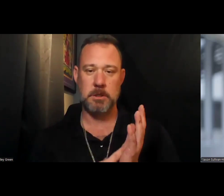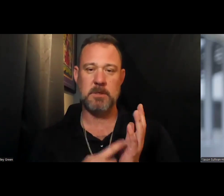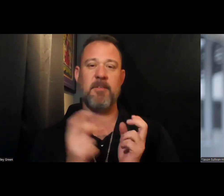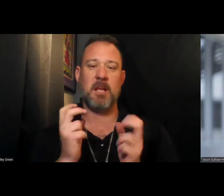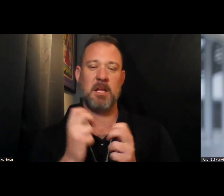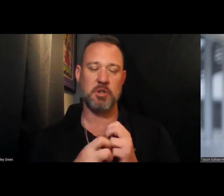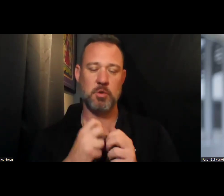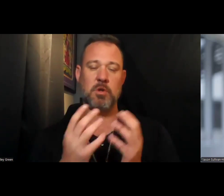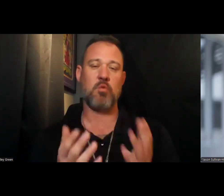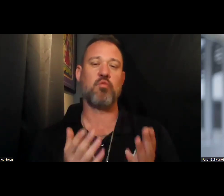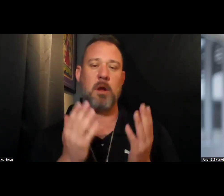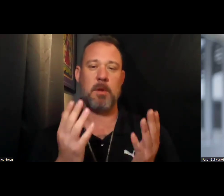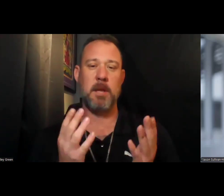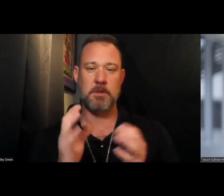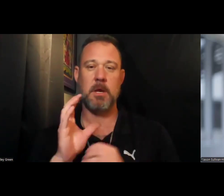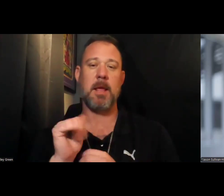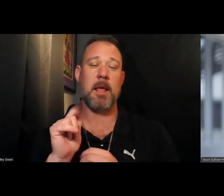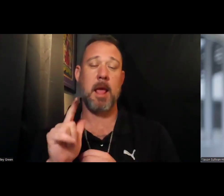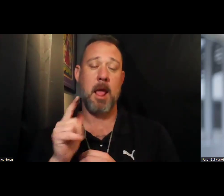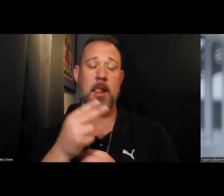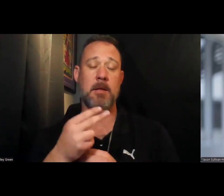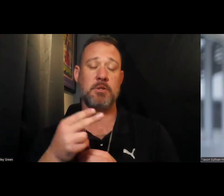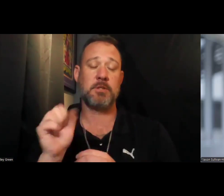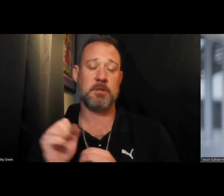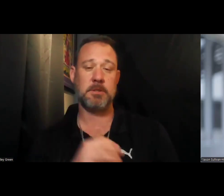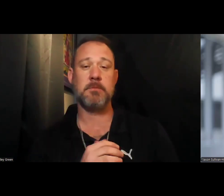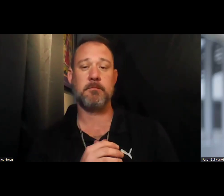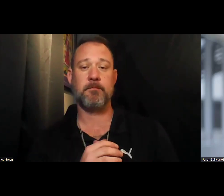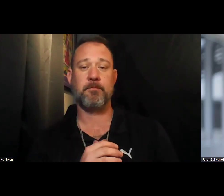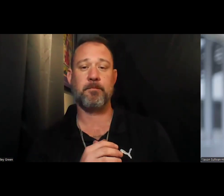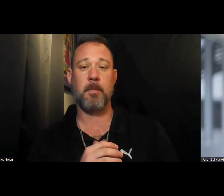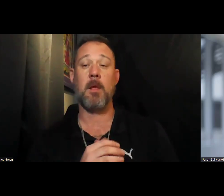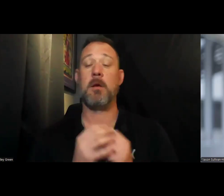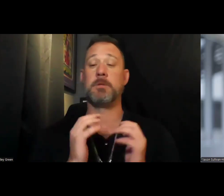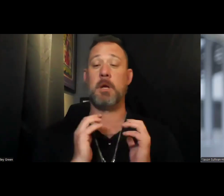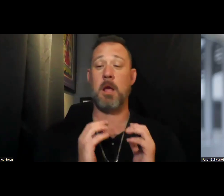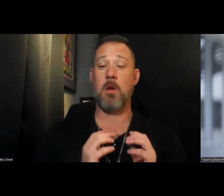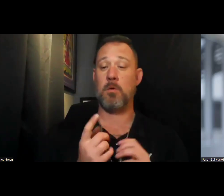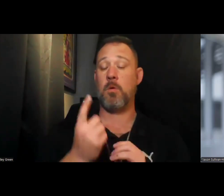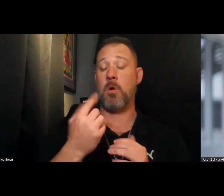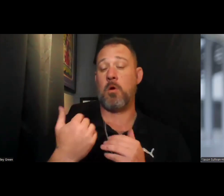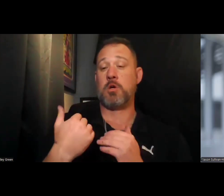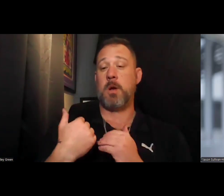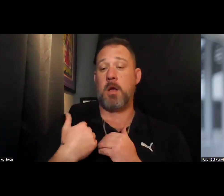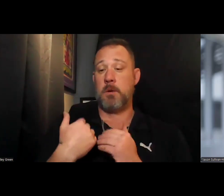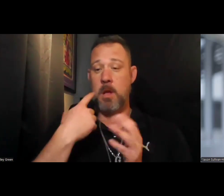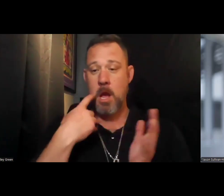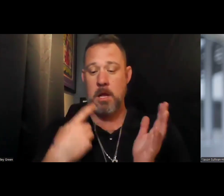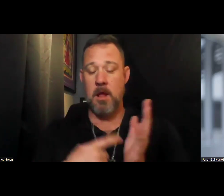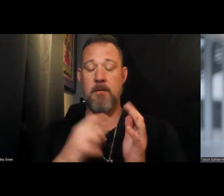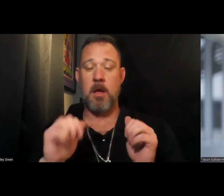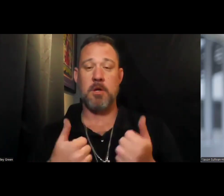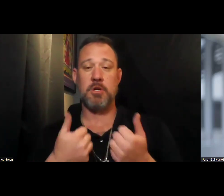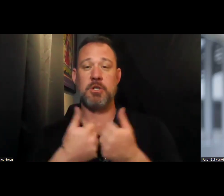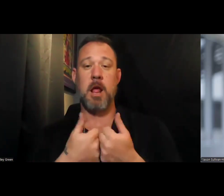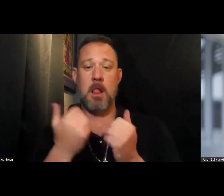and recommendations to Cal HHS. As a council, one of our responsibilities is to identify challenges